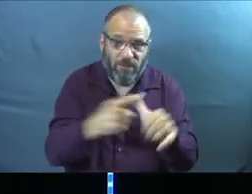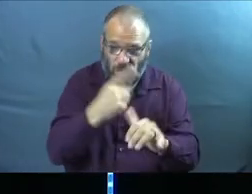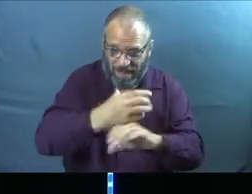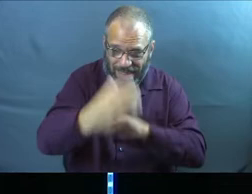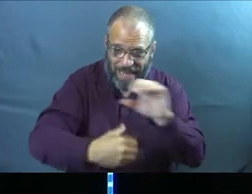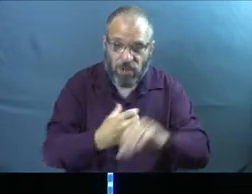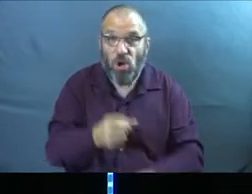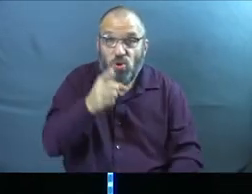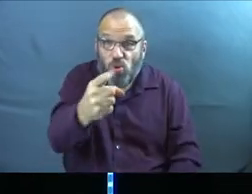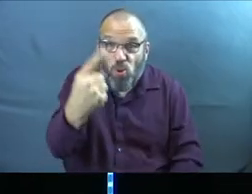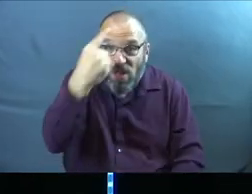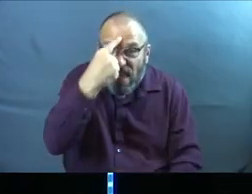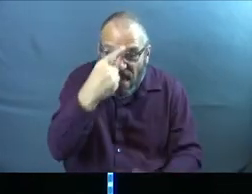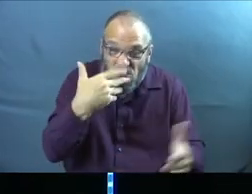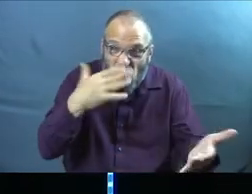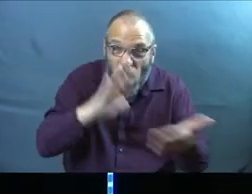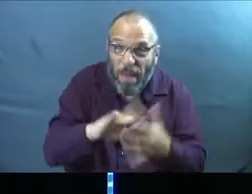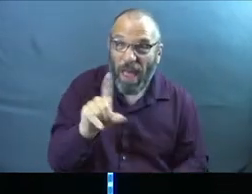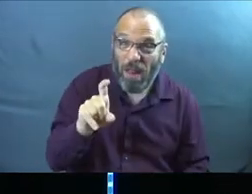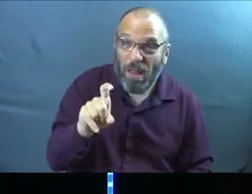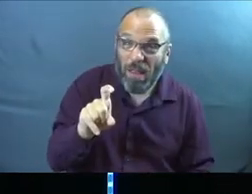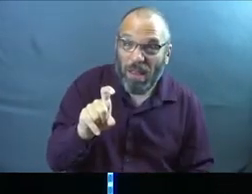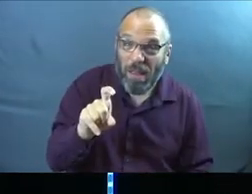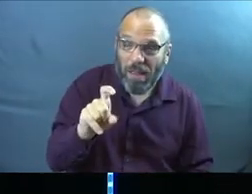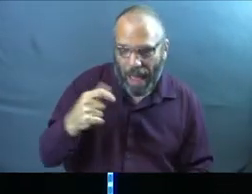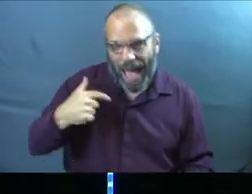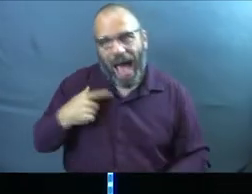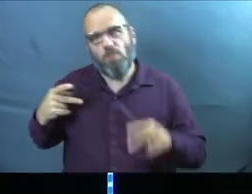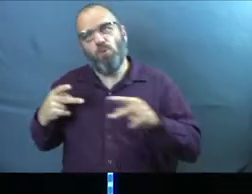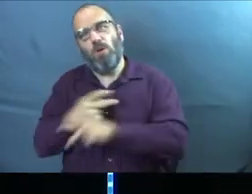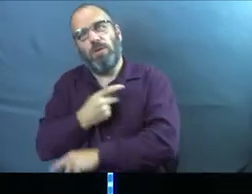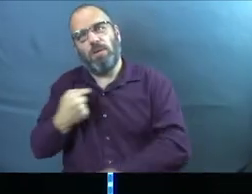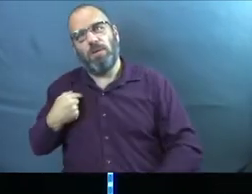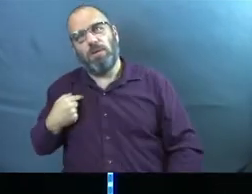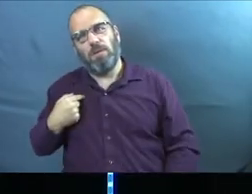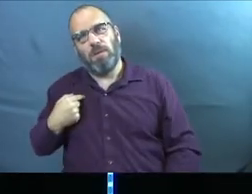says, you think you're so bad? I'm worse.